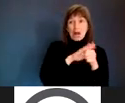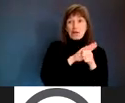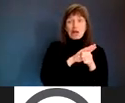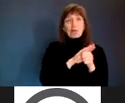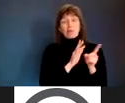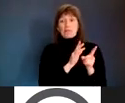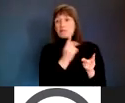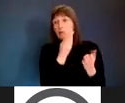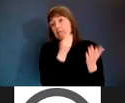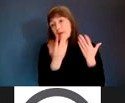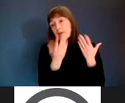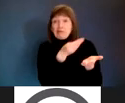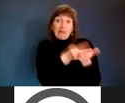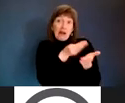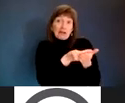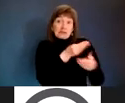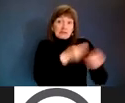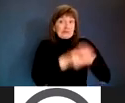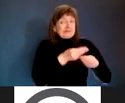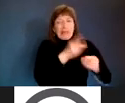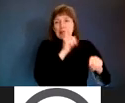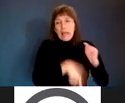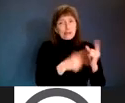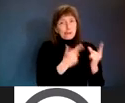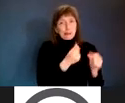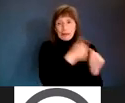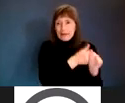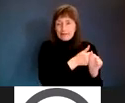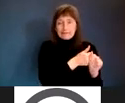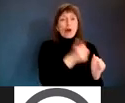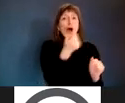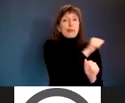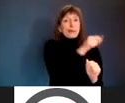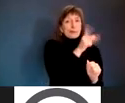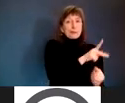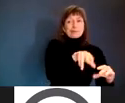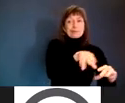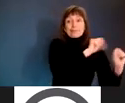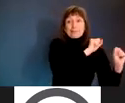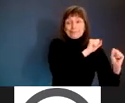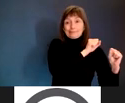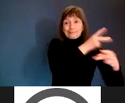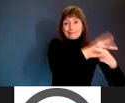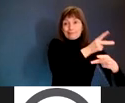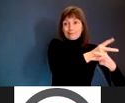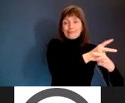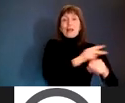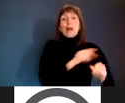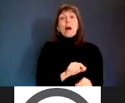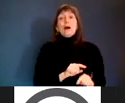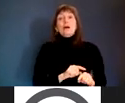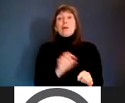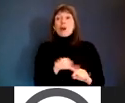have capacity in respect to other decisions. So if an individual was found to lack capacity in respect to some financial decisions, for